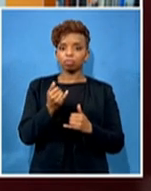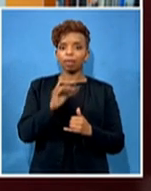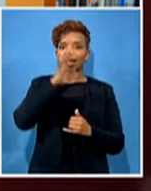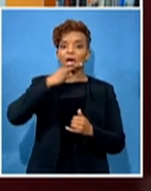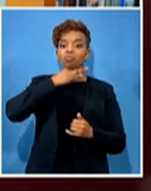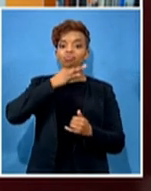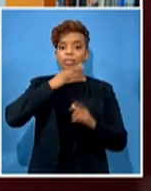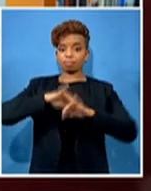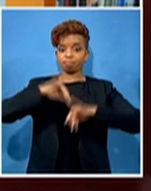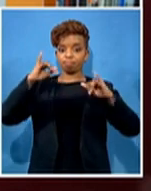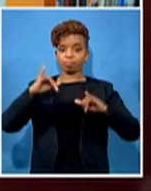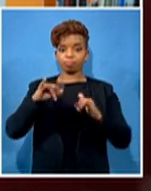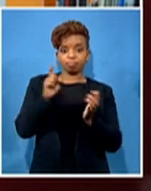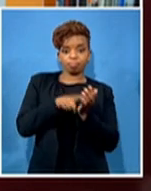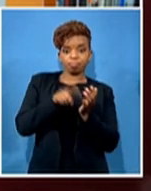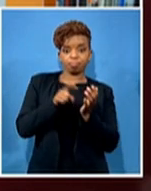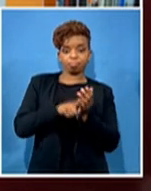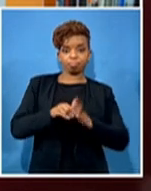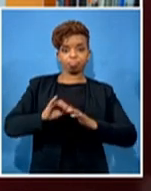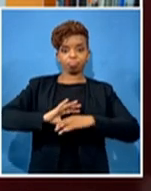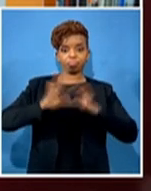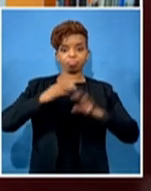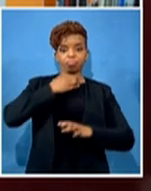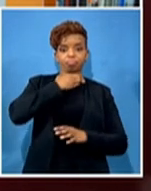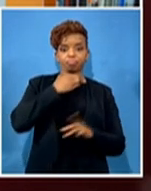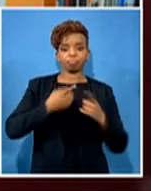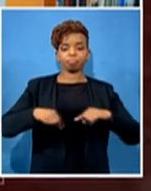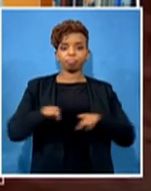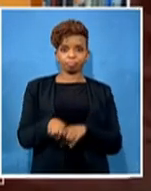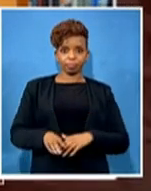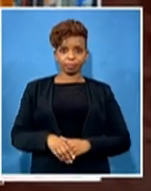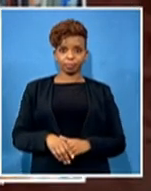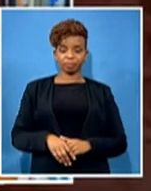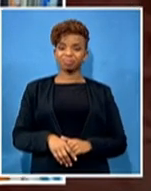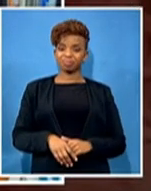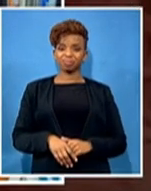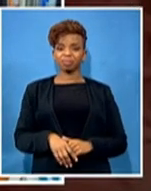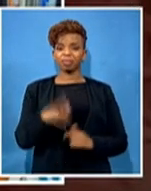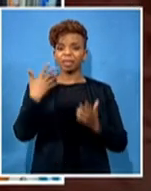Well, we are in a debt trap, whether we take the money from the IMF or not. The fact of the matter is